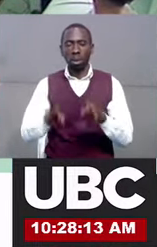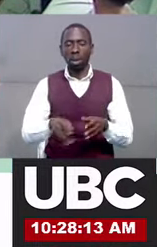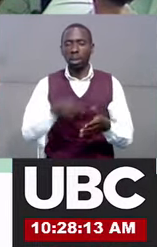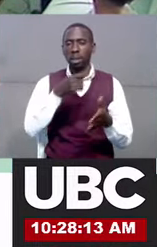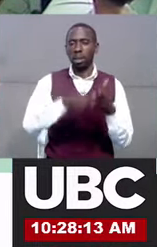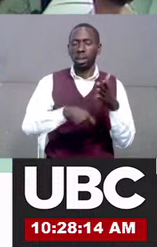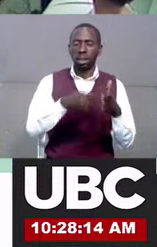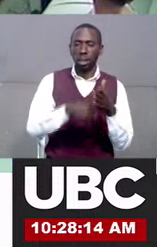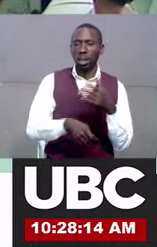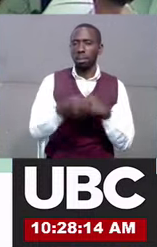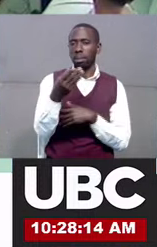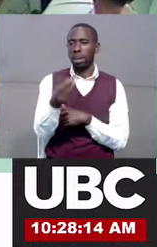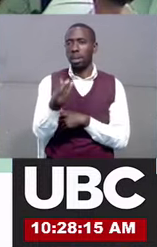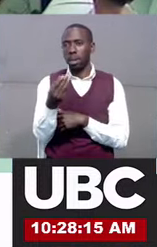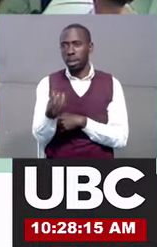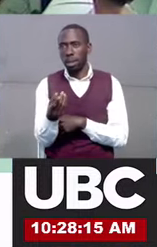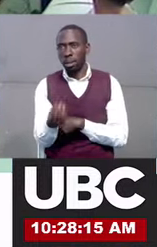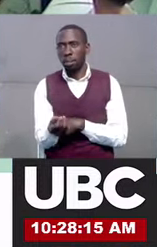money.